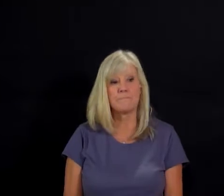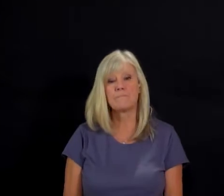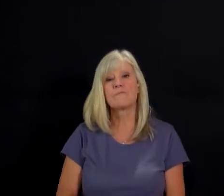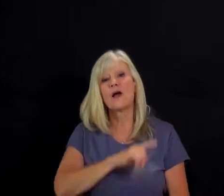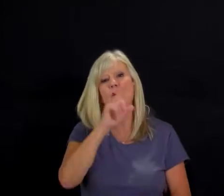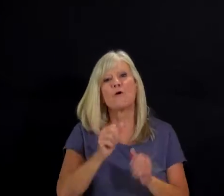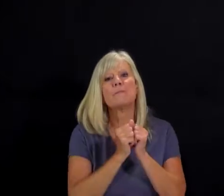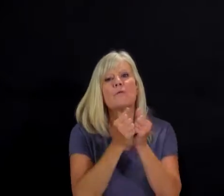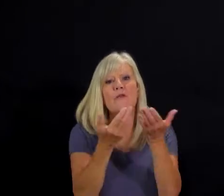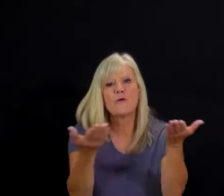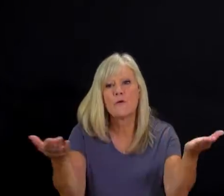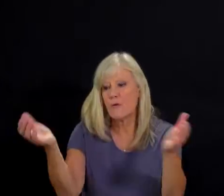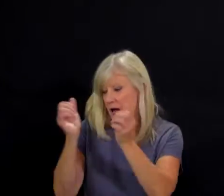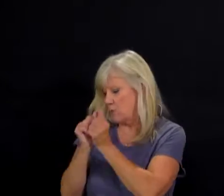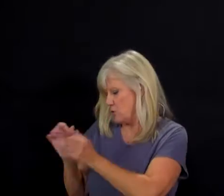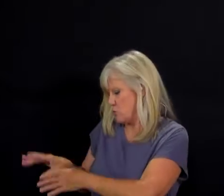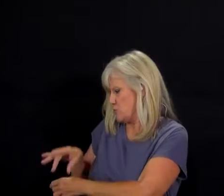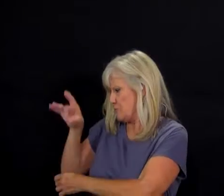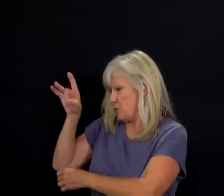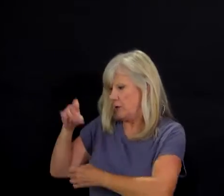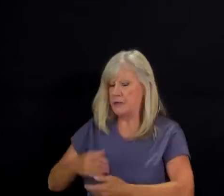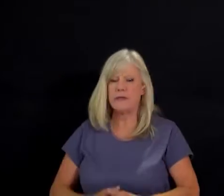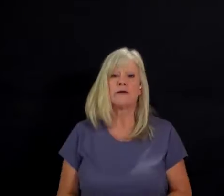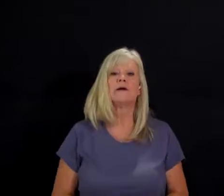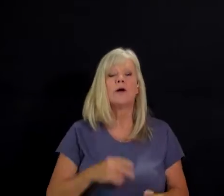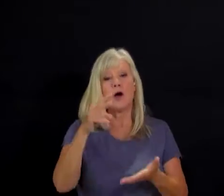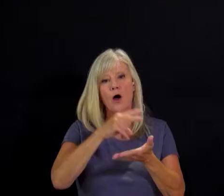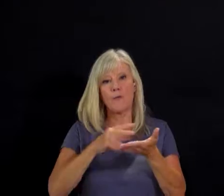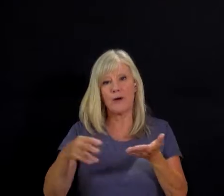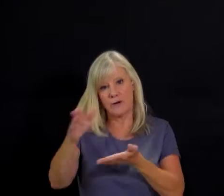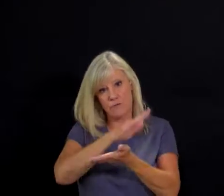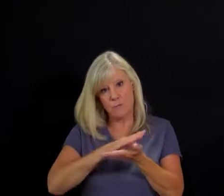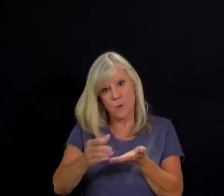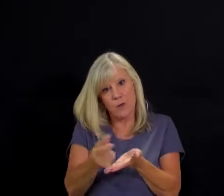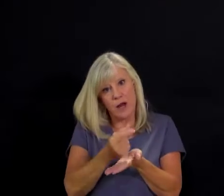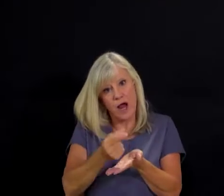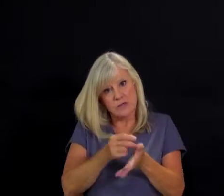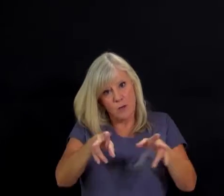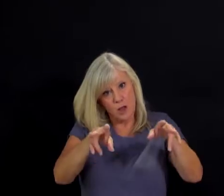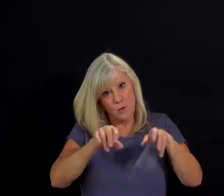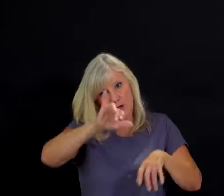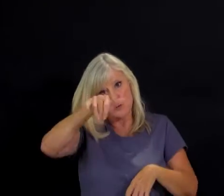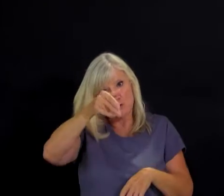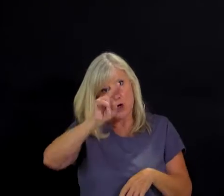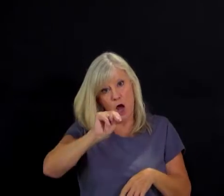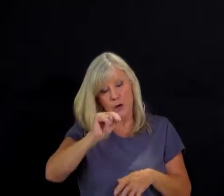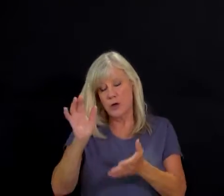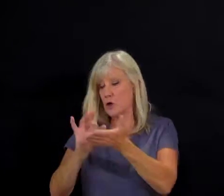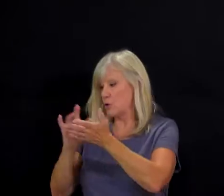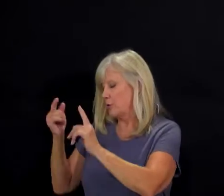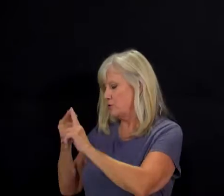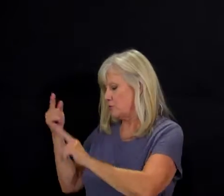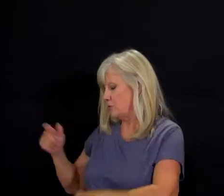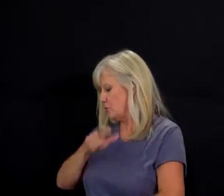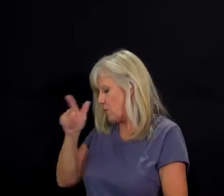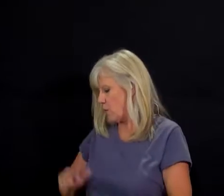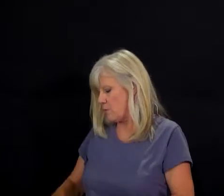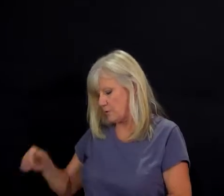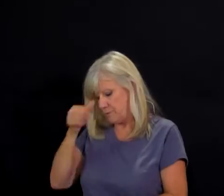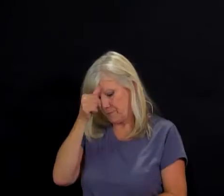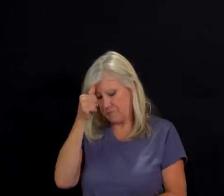The Lord be with you. And with your spirit. A reading from the Holy Gospel according to John. Glory to you, Lord.